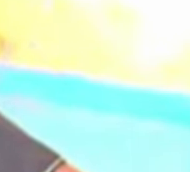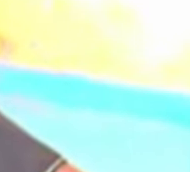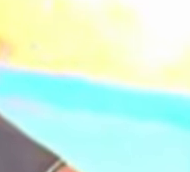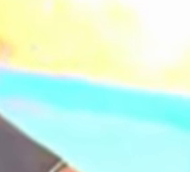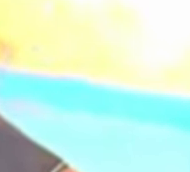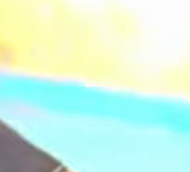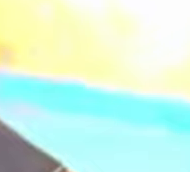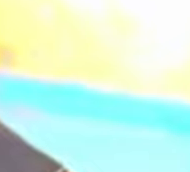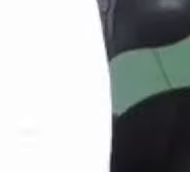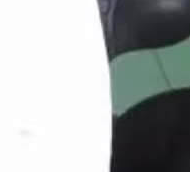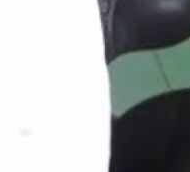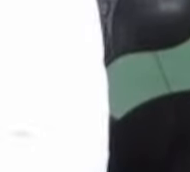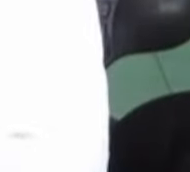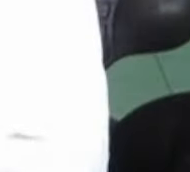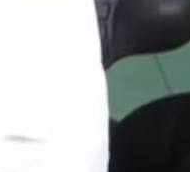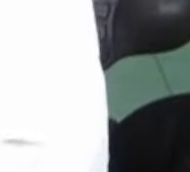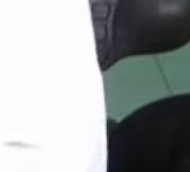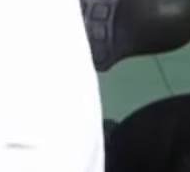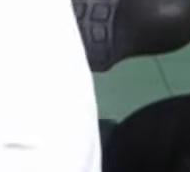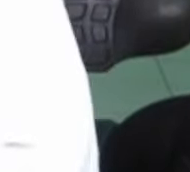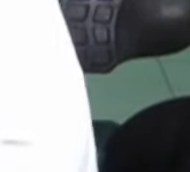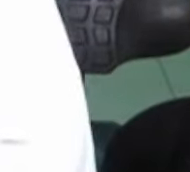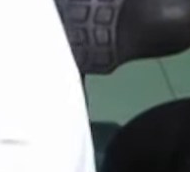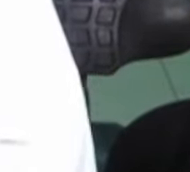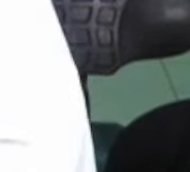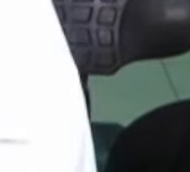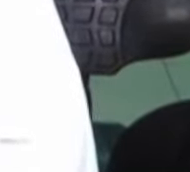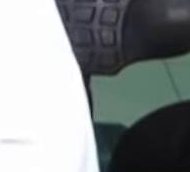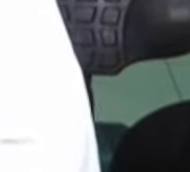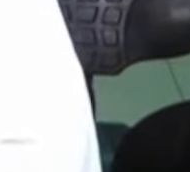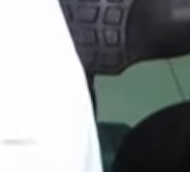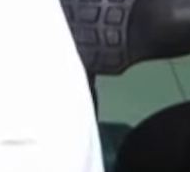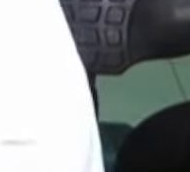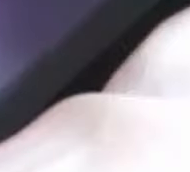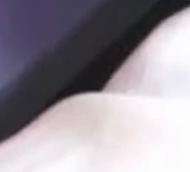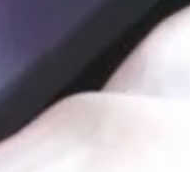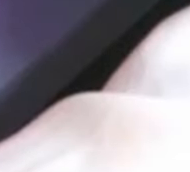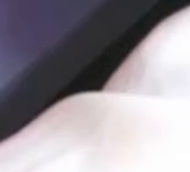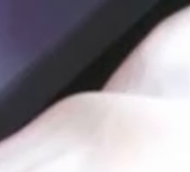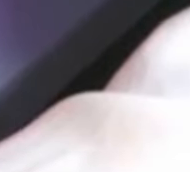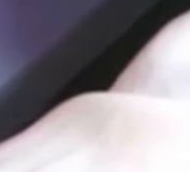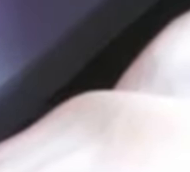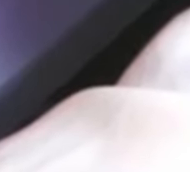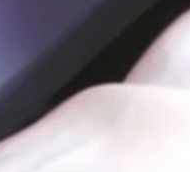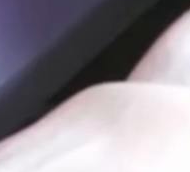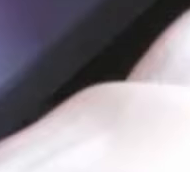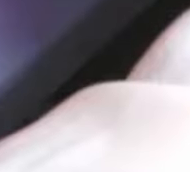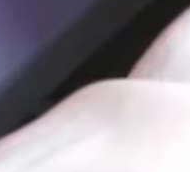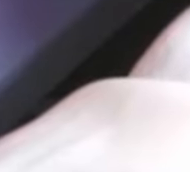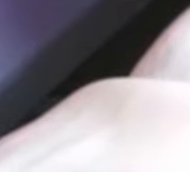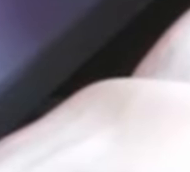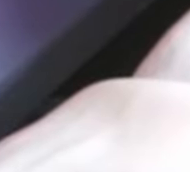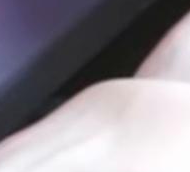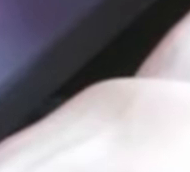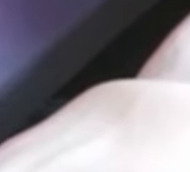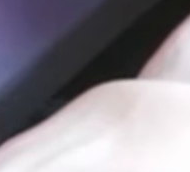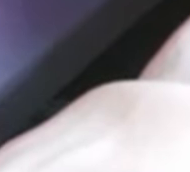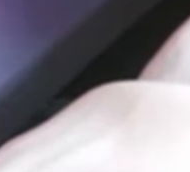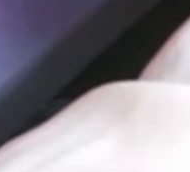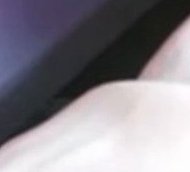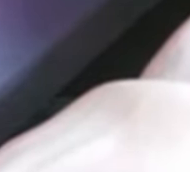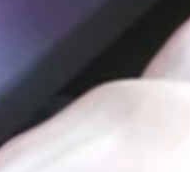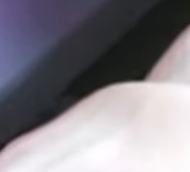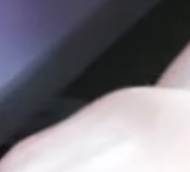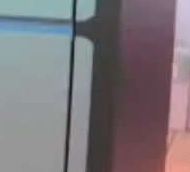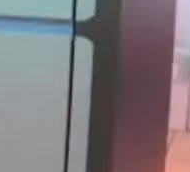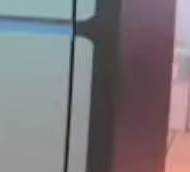sub-Saharan Africa, where malaria researchers say efforts to curb the deadly parasitic disease are met with ever-changing